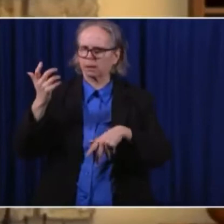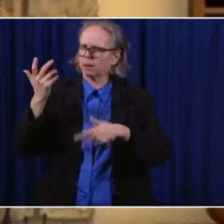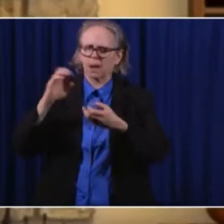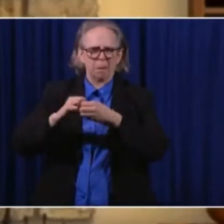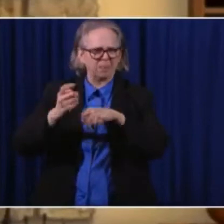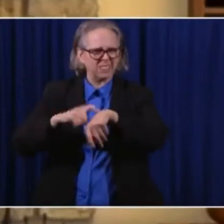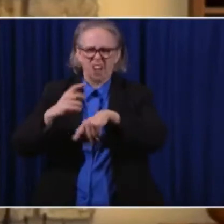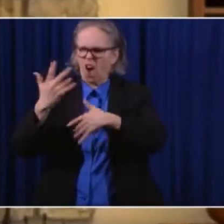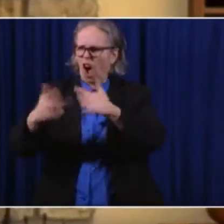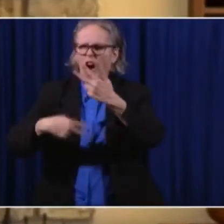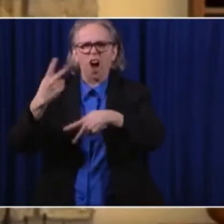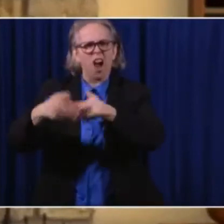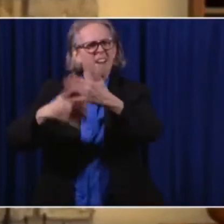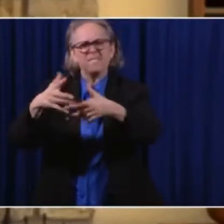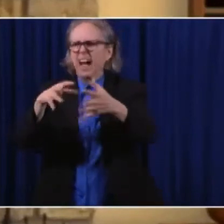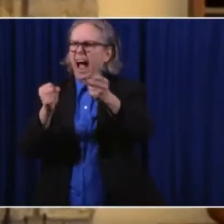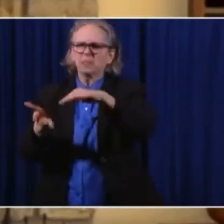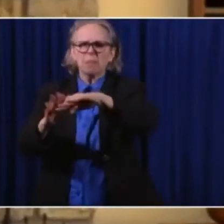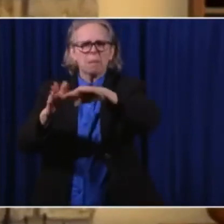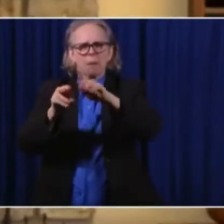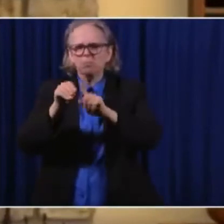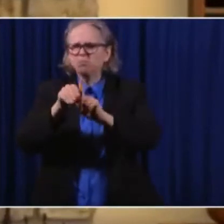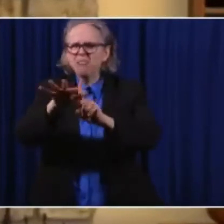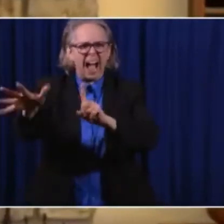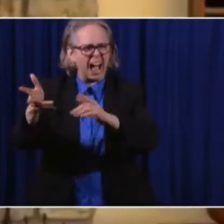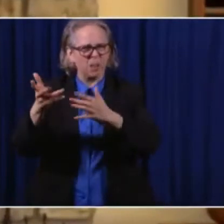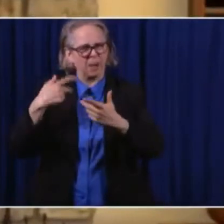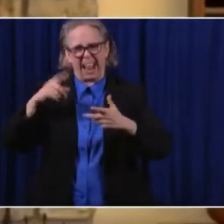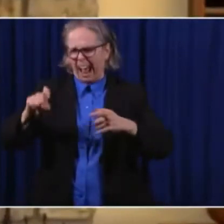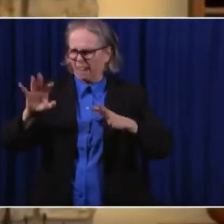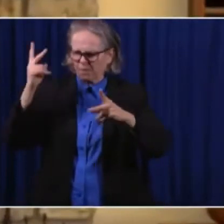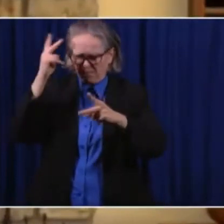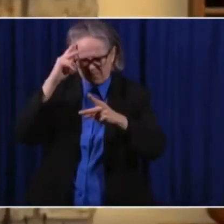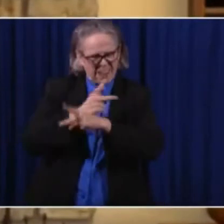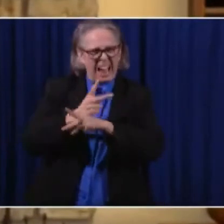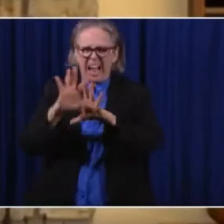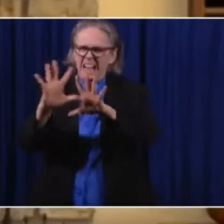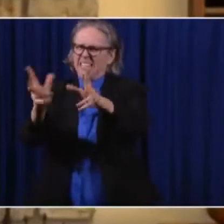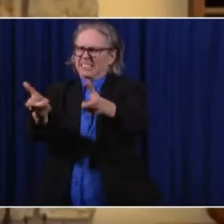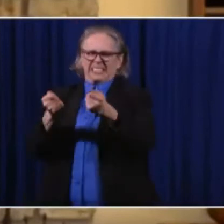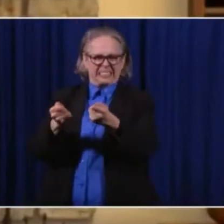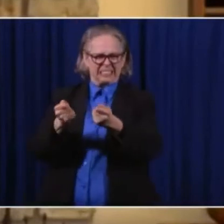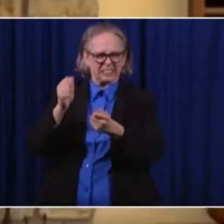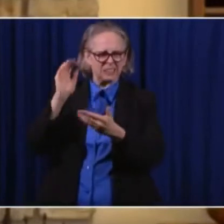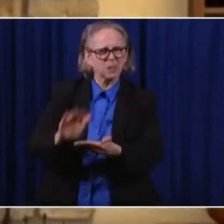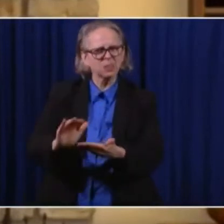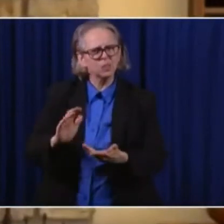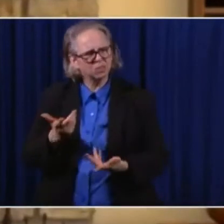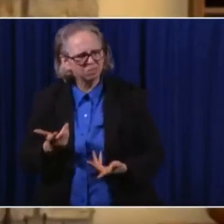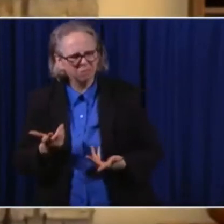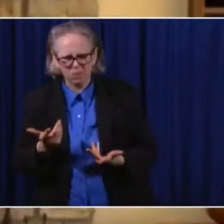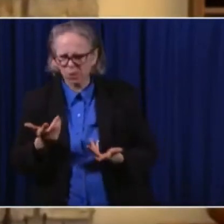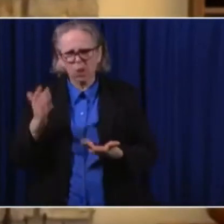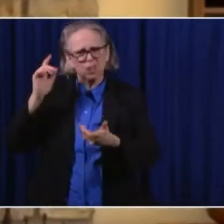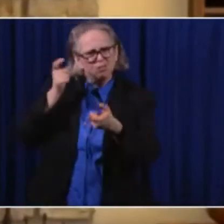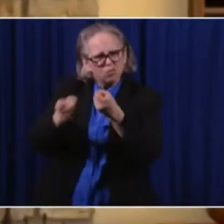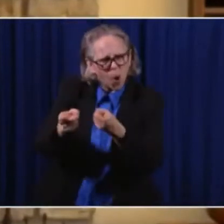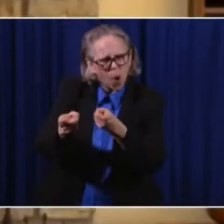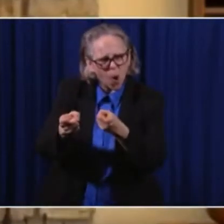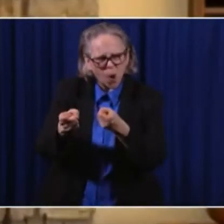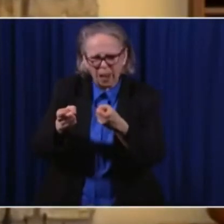think we have a shot at doing it without causing many other social problems that